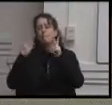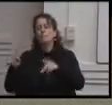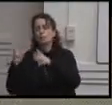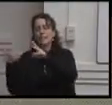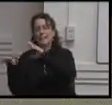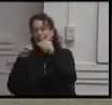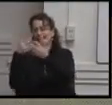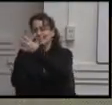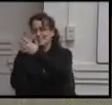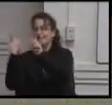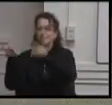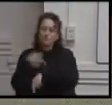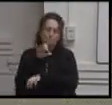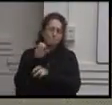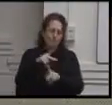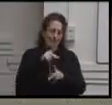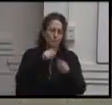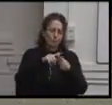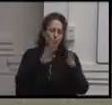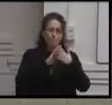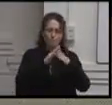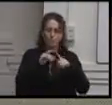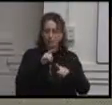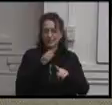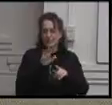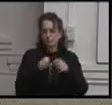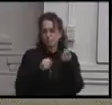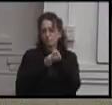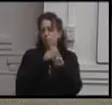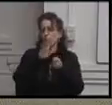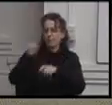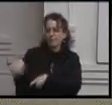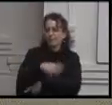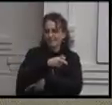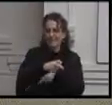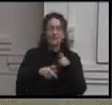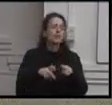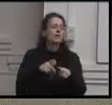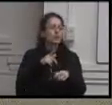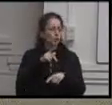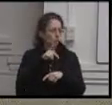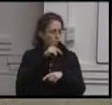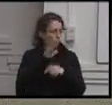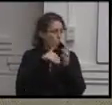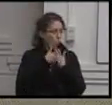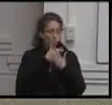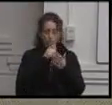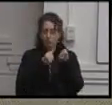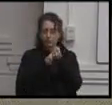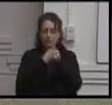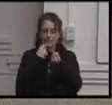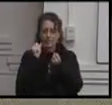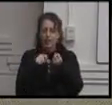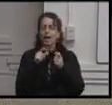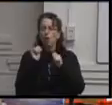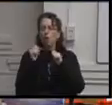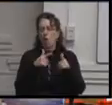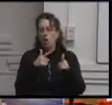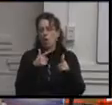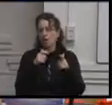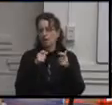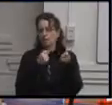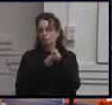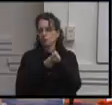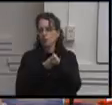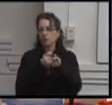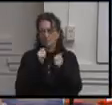grant. All those in favor, please say aye. Aye. And be opposed, abstaining. That carries 5-0.